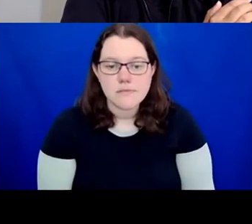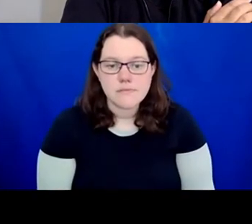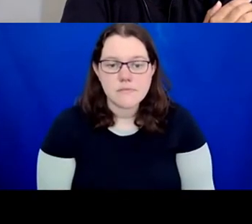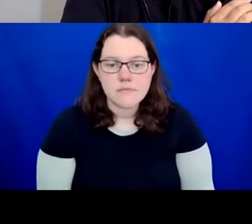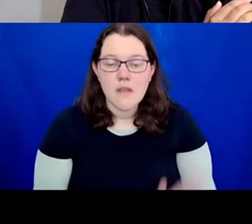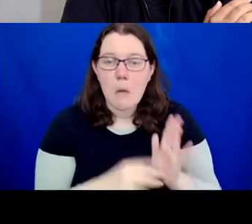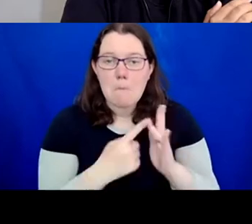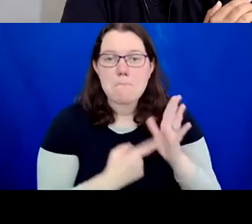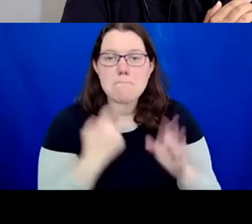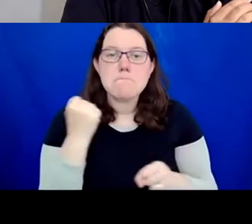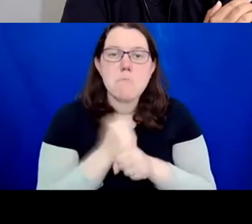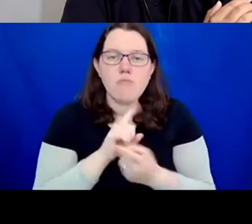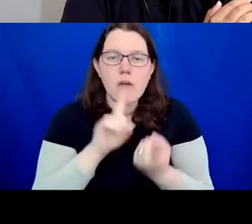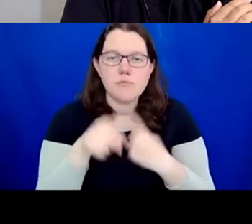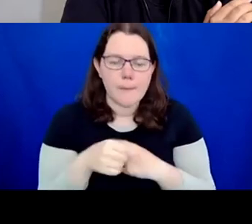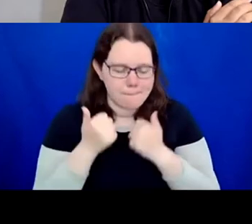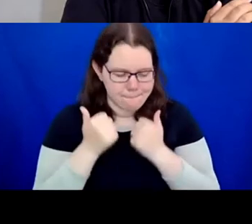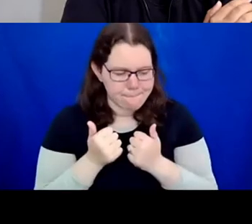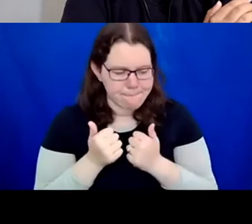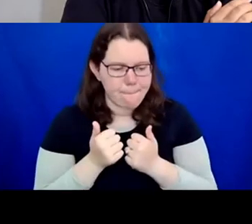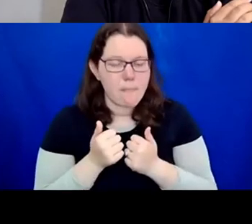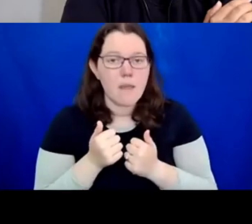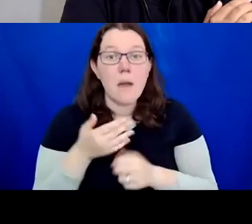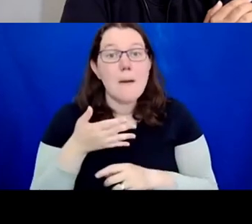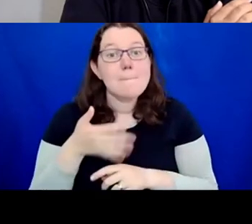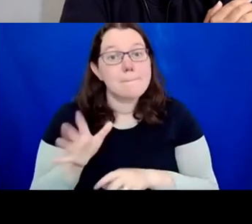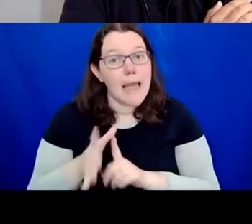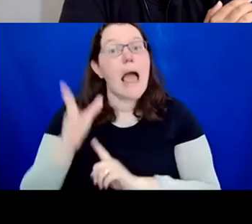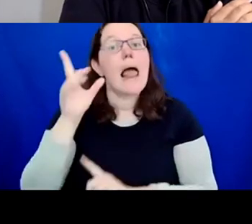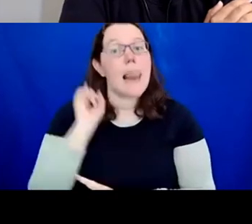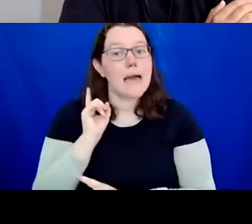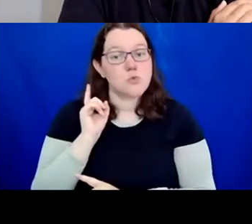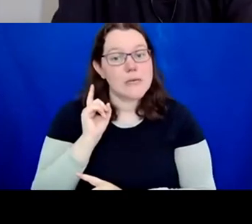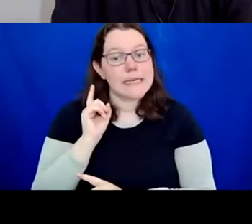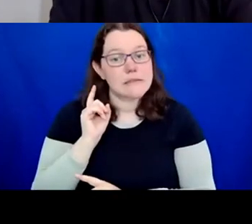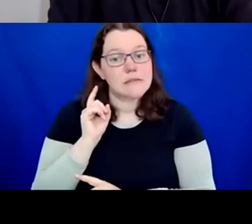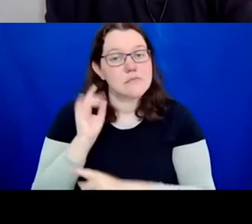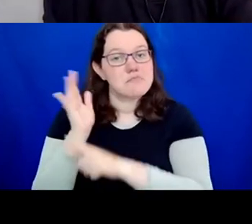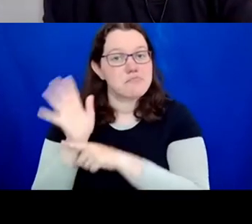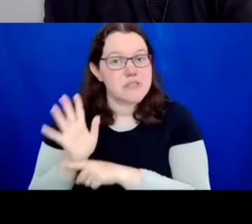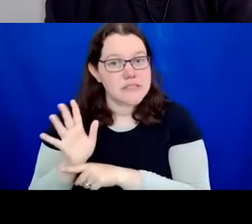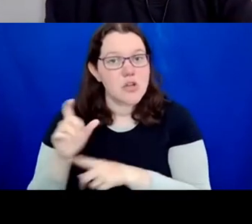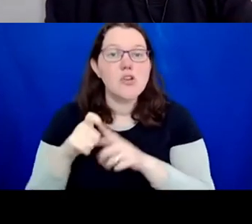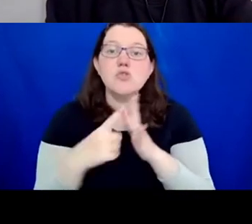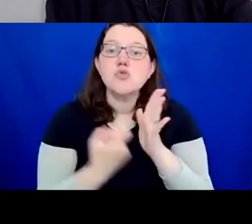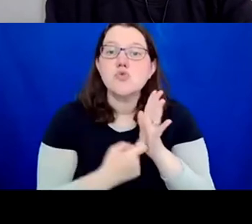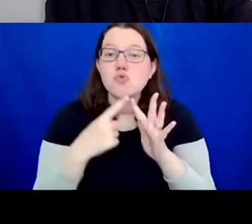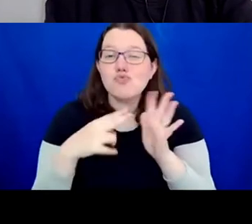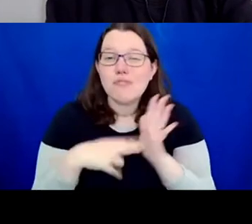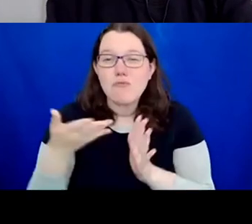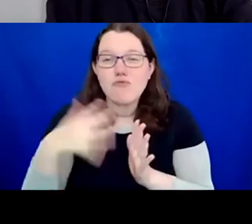I'll say something. I was at a webinar last week, and Doreen from Warwick Arts Centre was talking about exactly this,